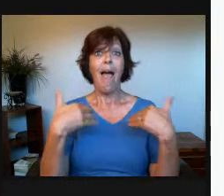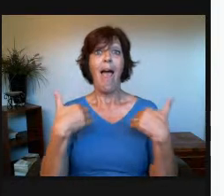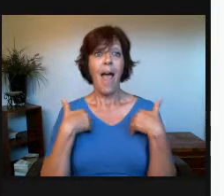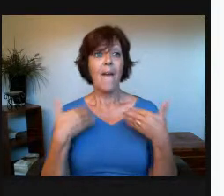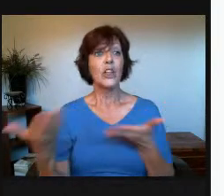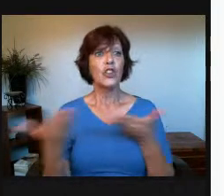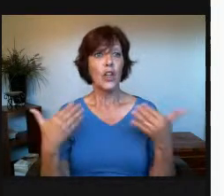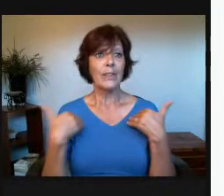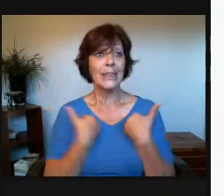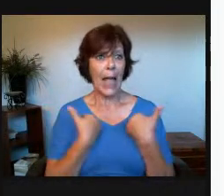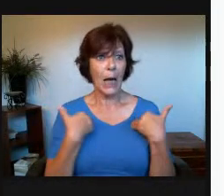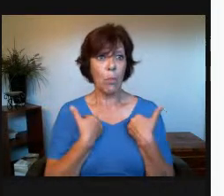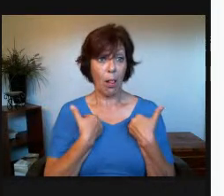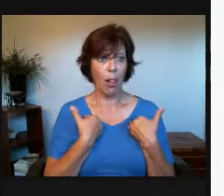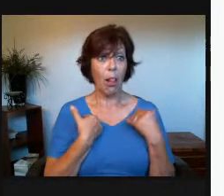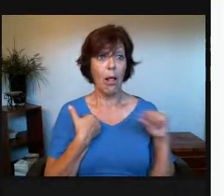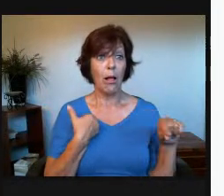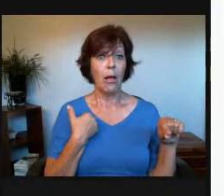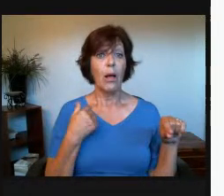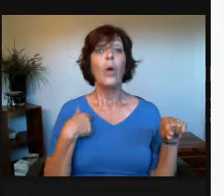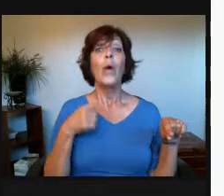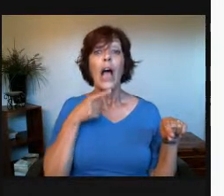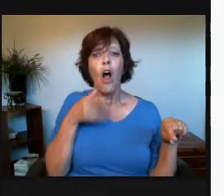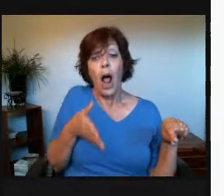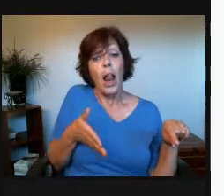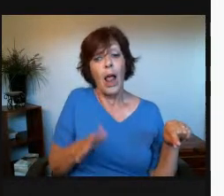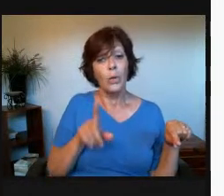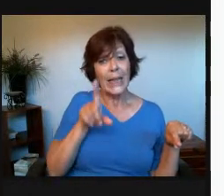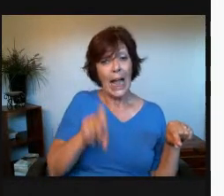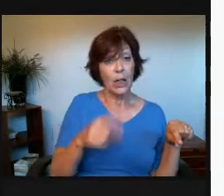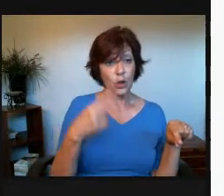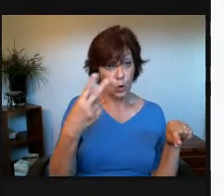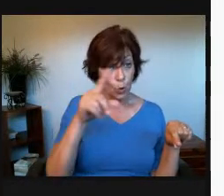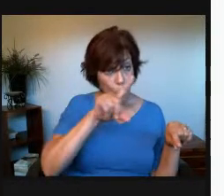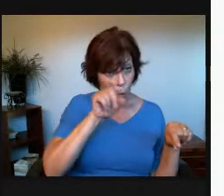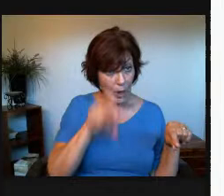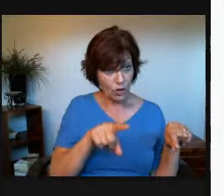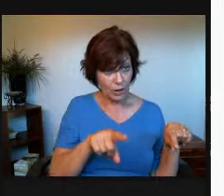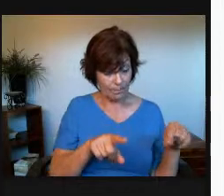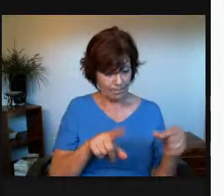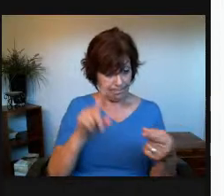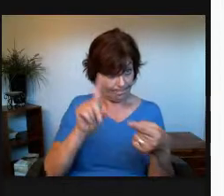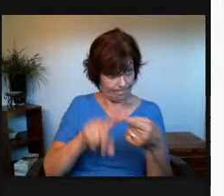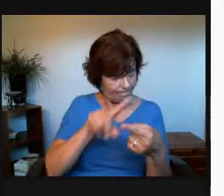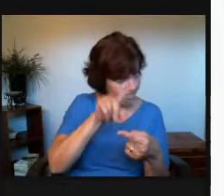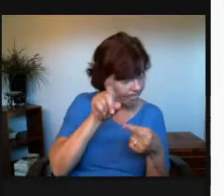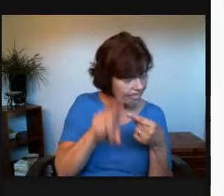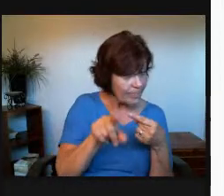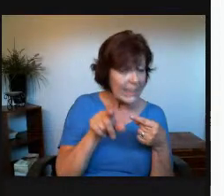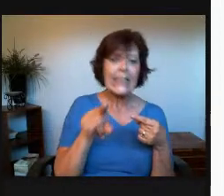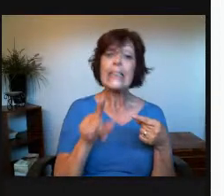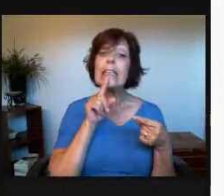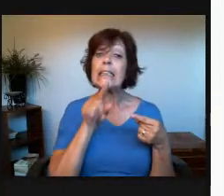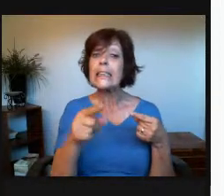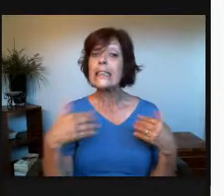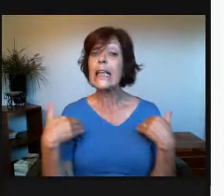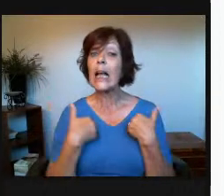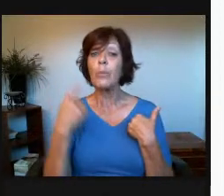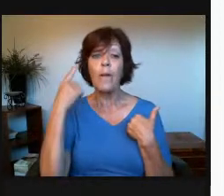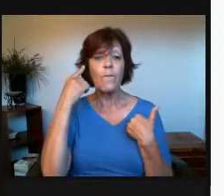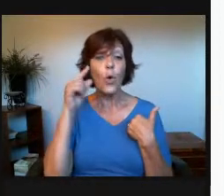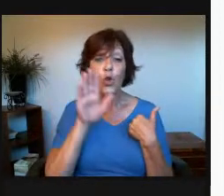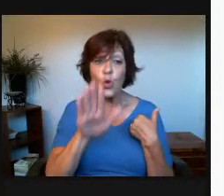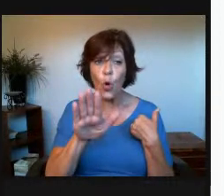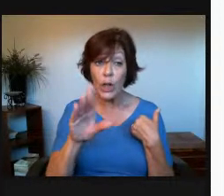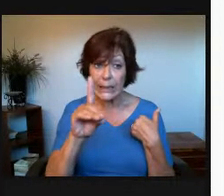animal, we are allowed to ask you two questions. The first question being, is this animal for your